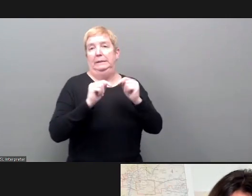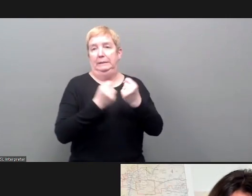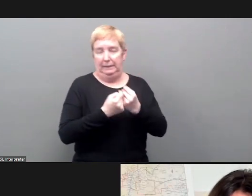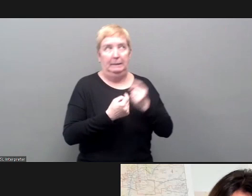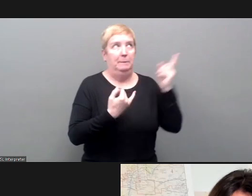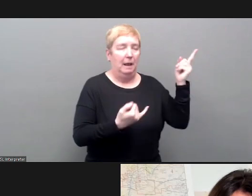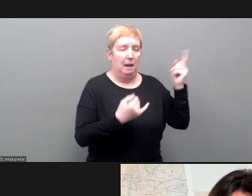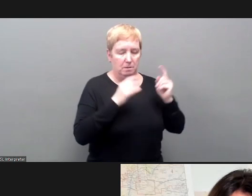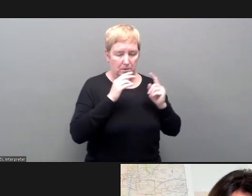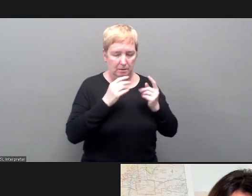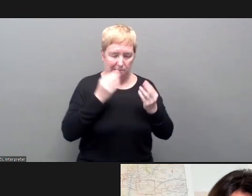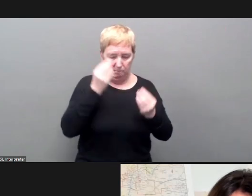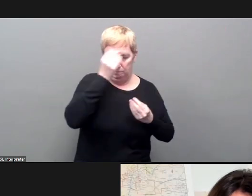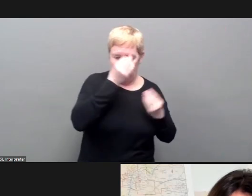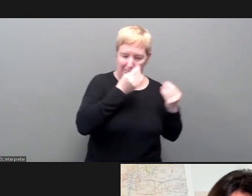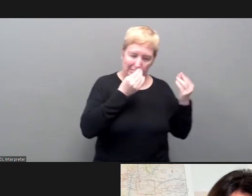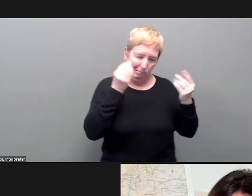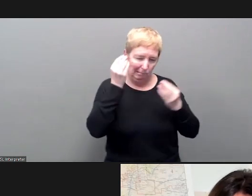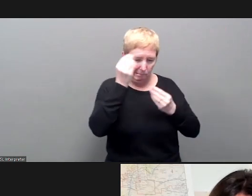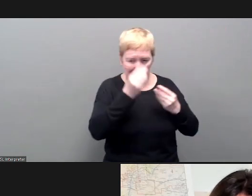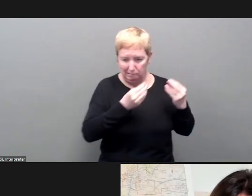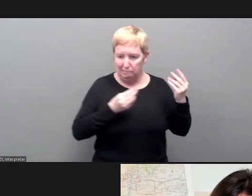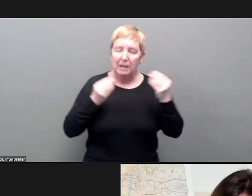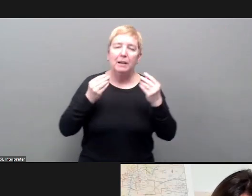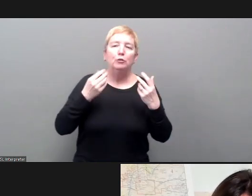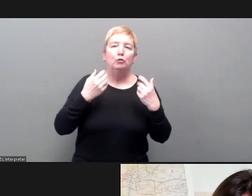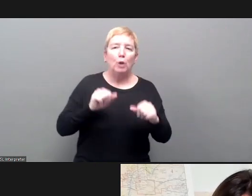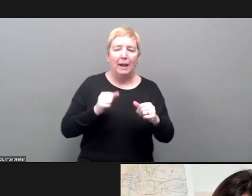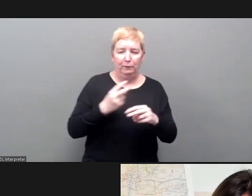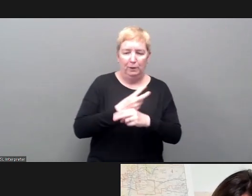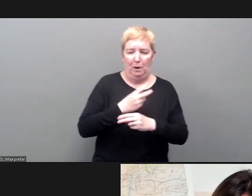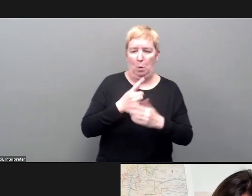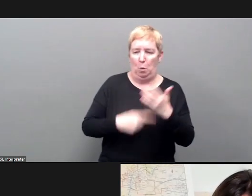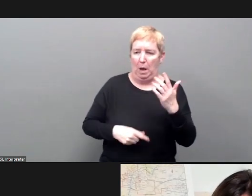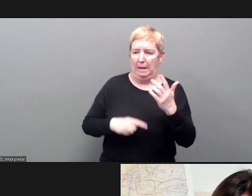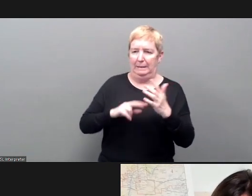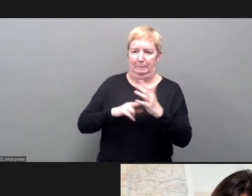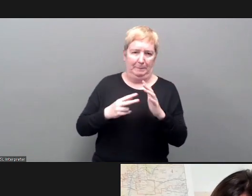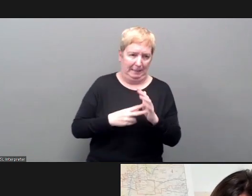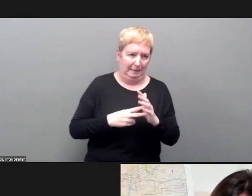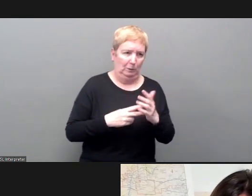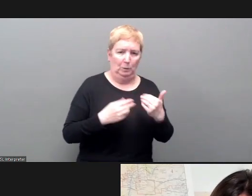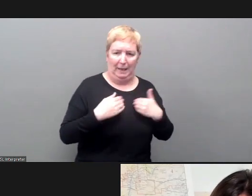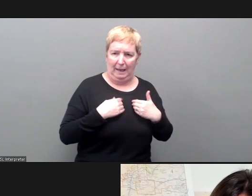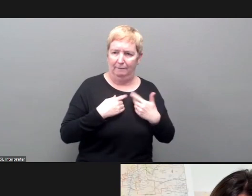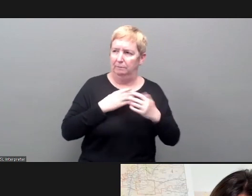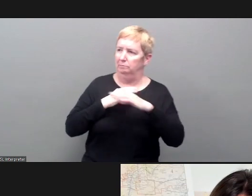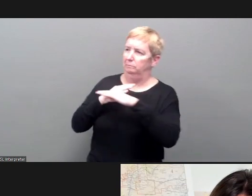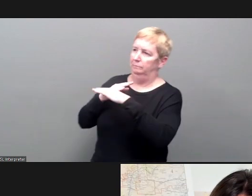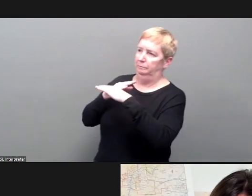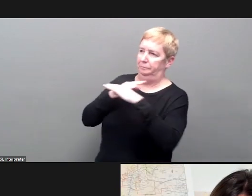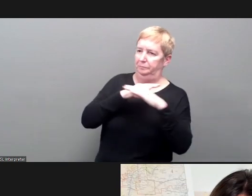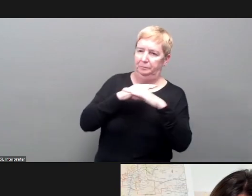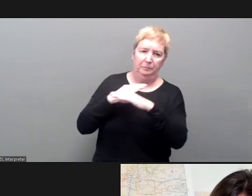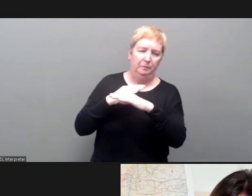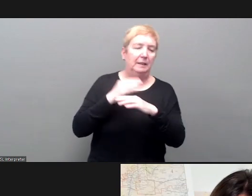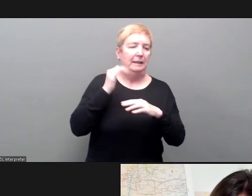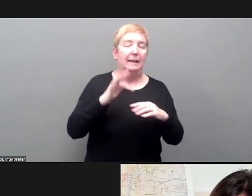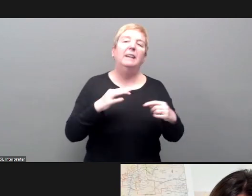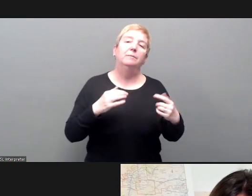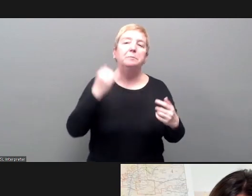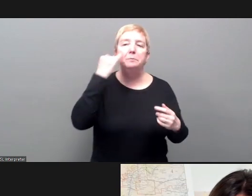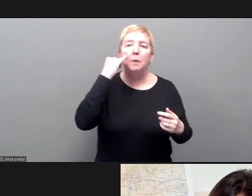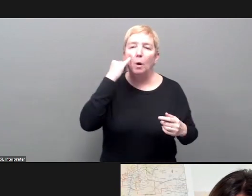of assessing immunity to the state. Because, in other words, people who had their primary series, let's say for